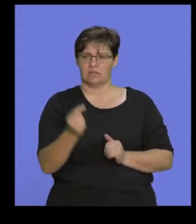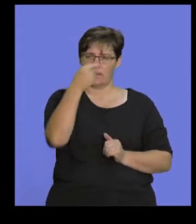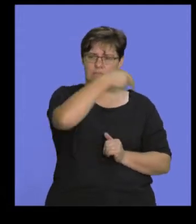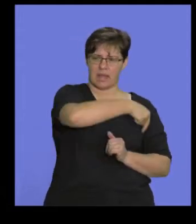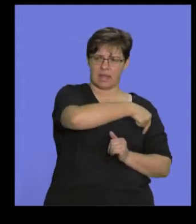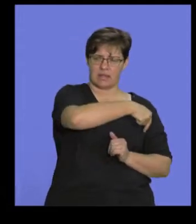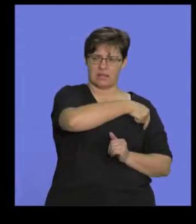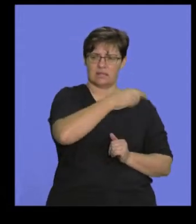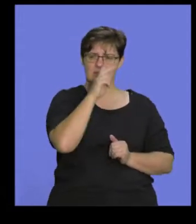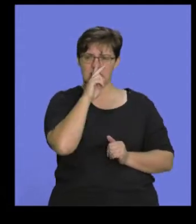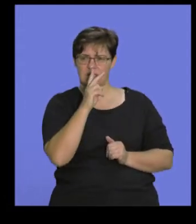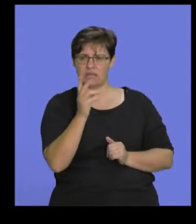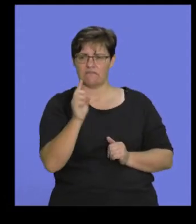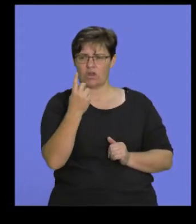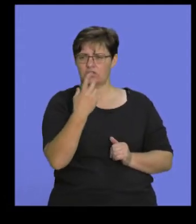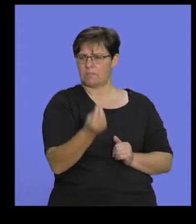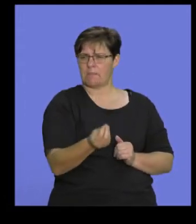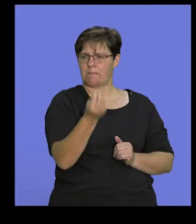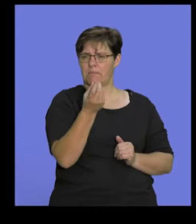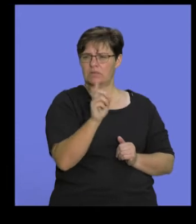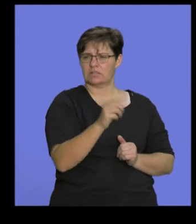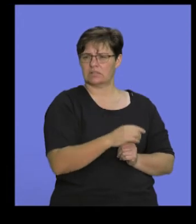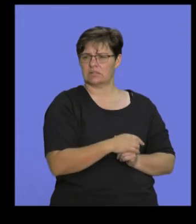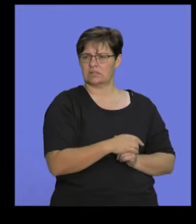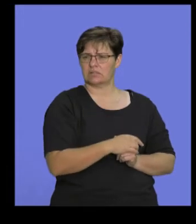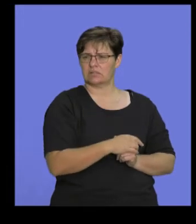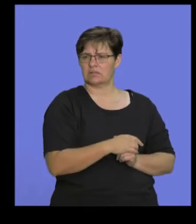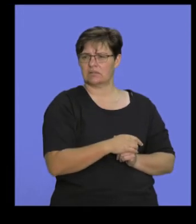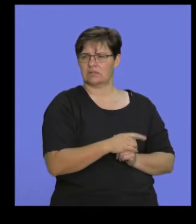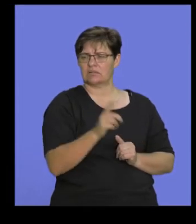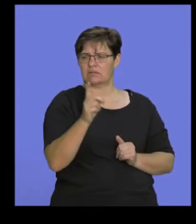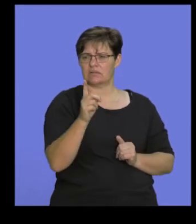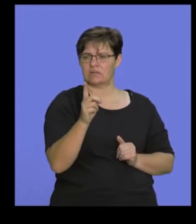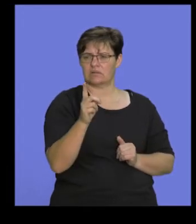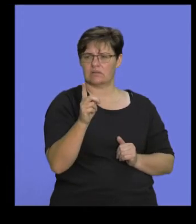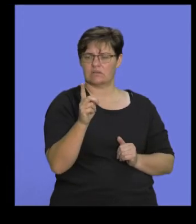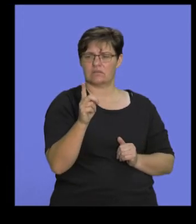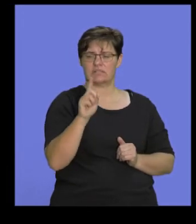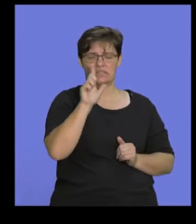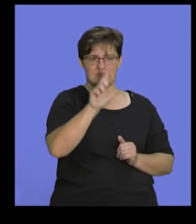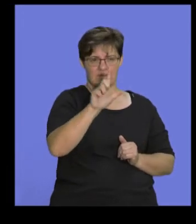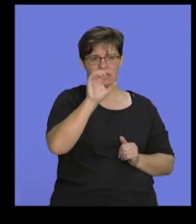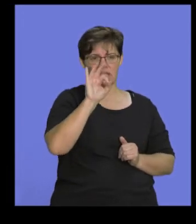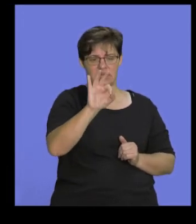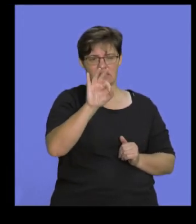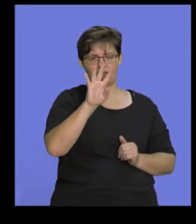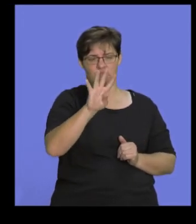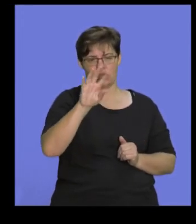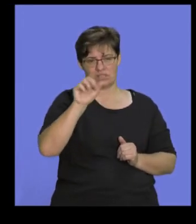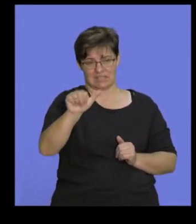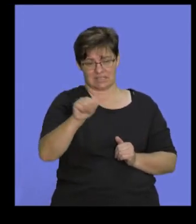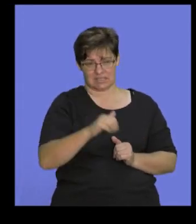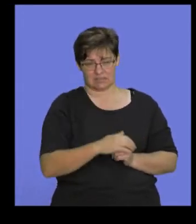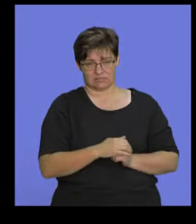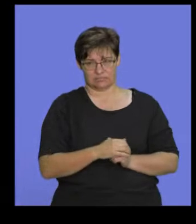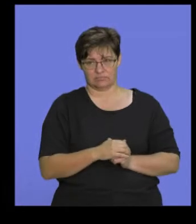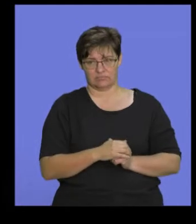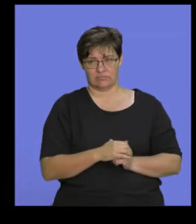7,429. Let's just go back and see what we got for the first one. For the first one, remember that we got